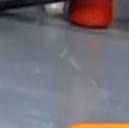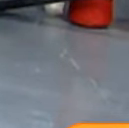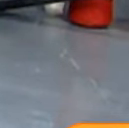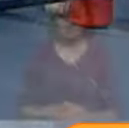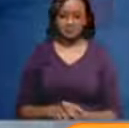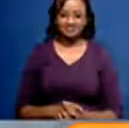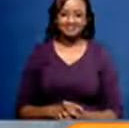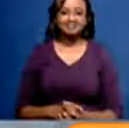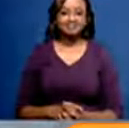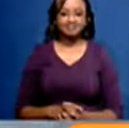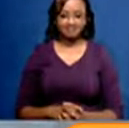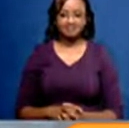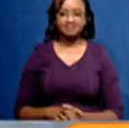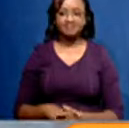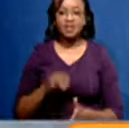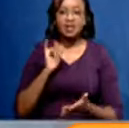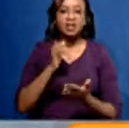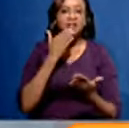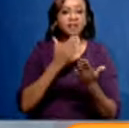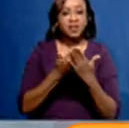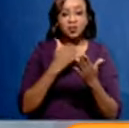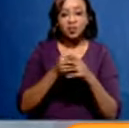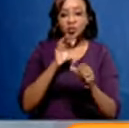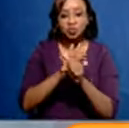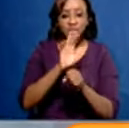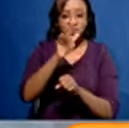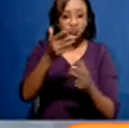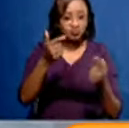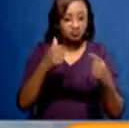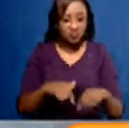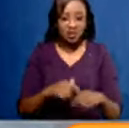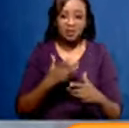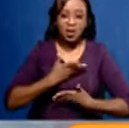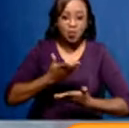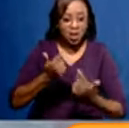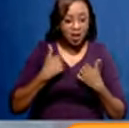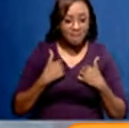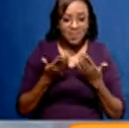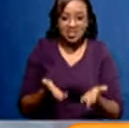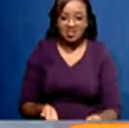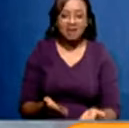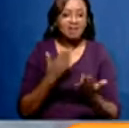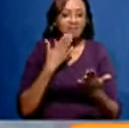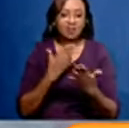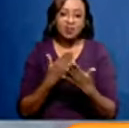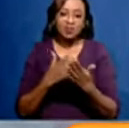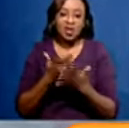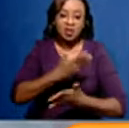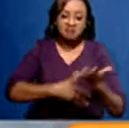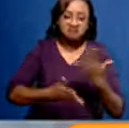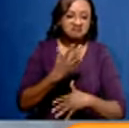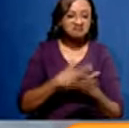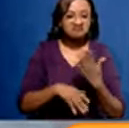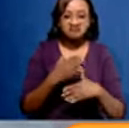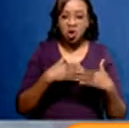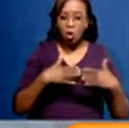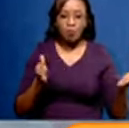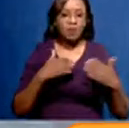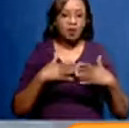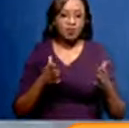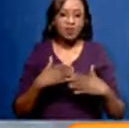on. I thank you for your freshness and boldness and really candid conversation. That's exactly the spirit I hope for in this